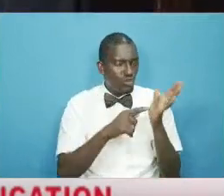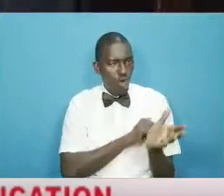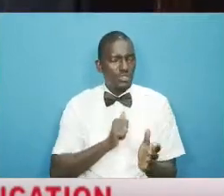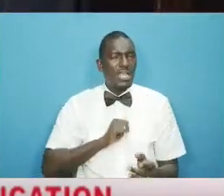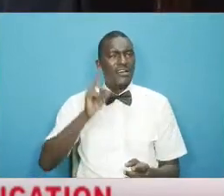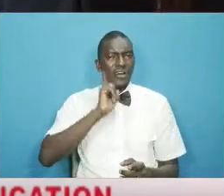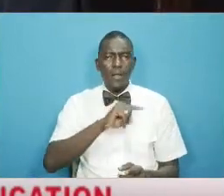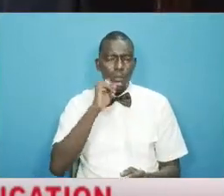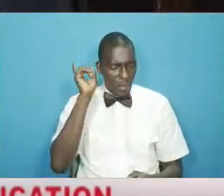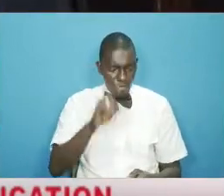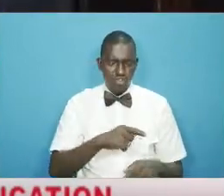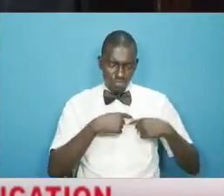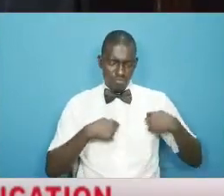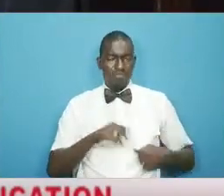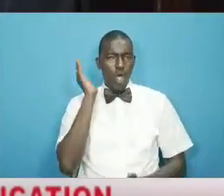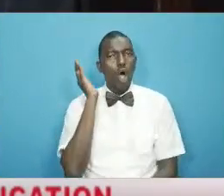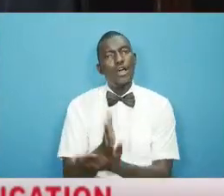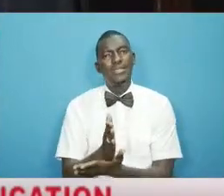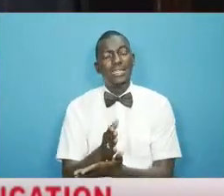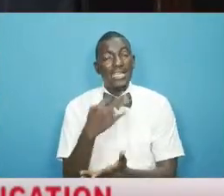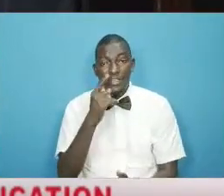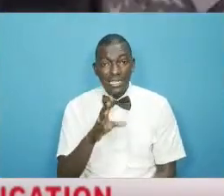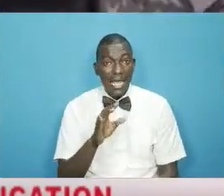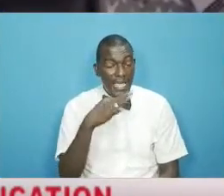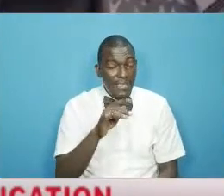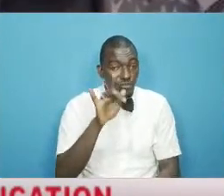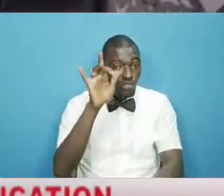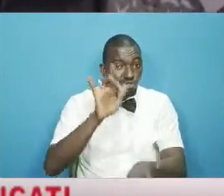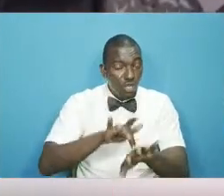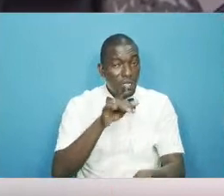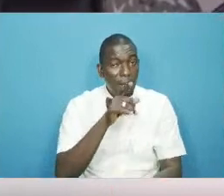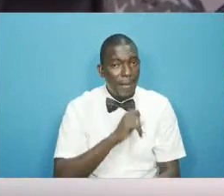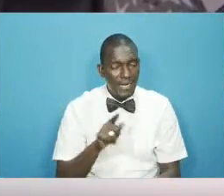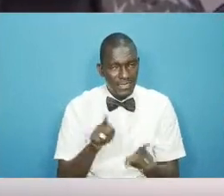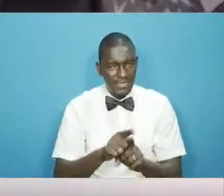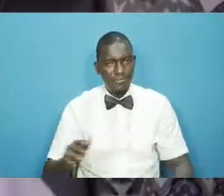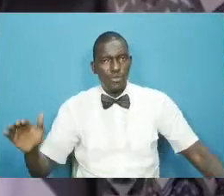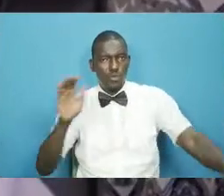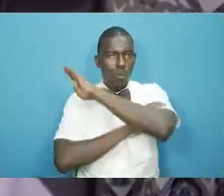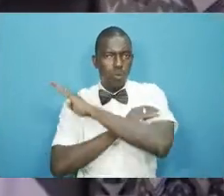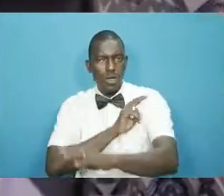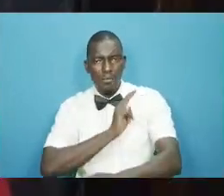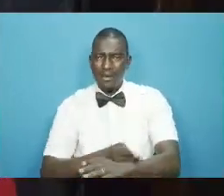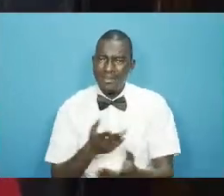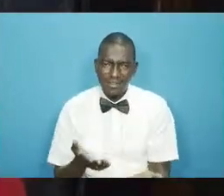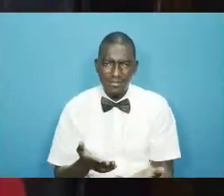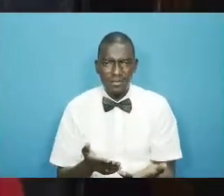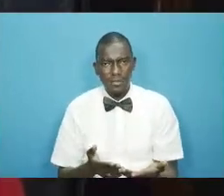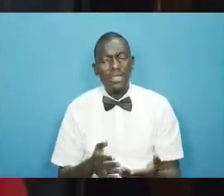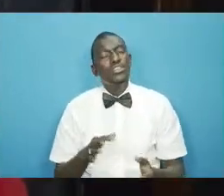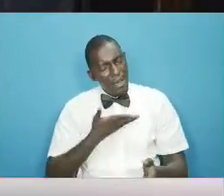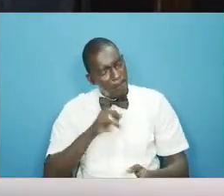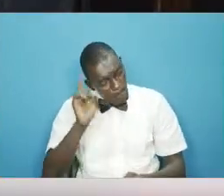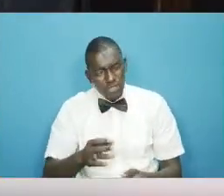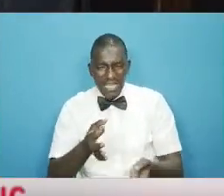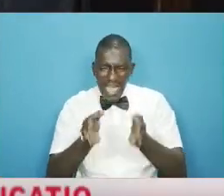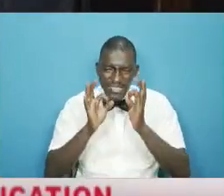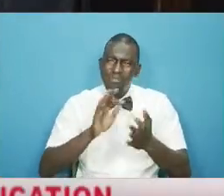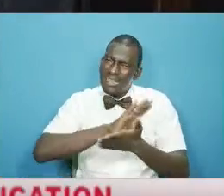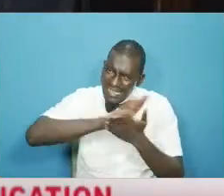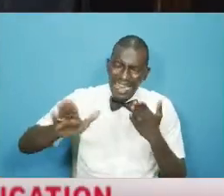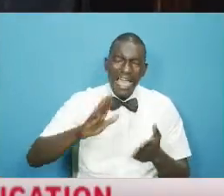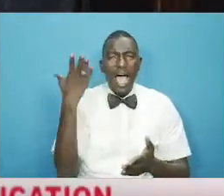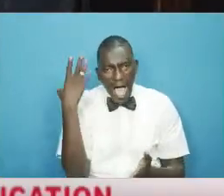honest to their children. If you tell your child that if a man touches you, then you will be pregnant, they will have the wrong